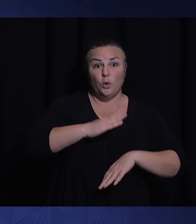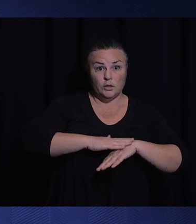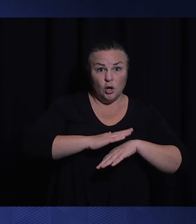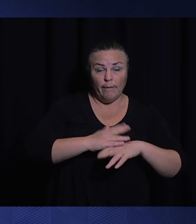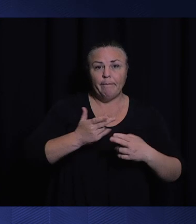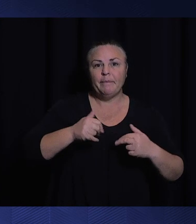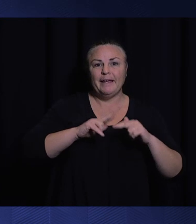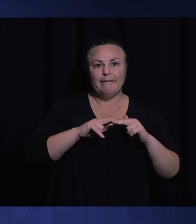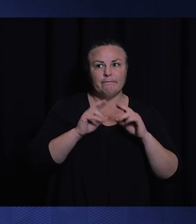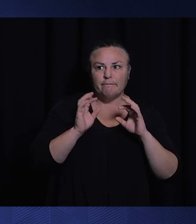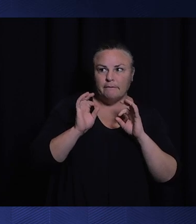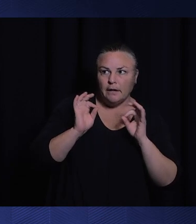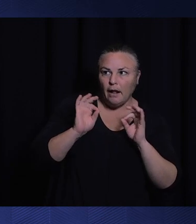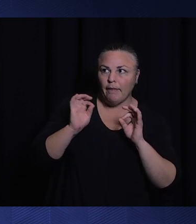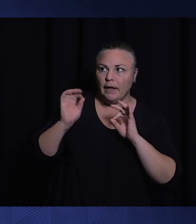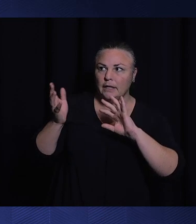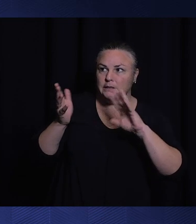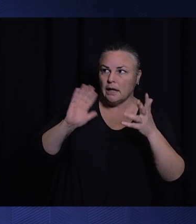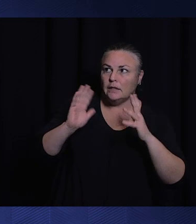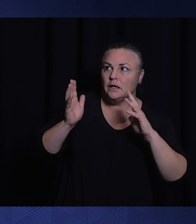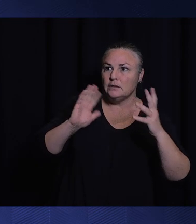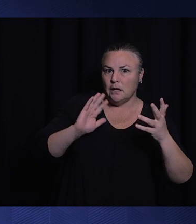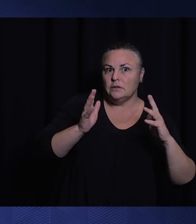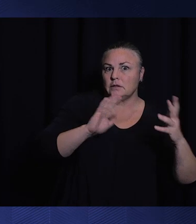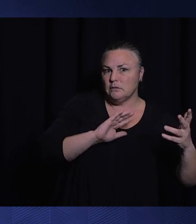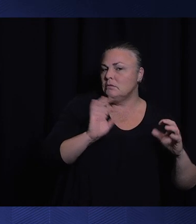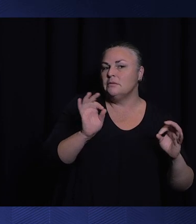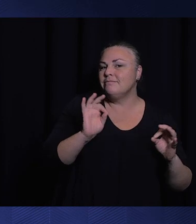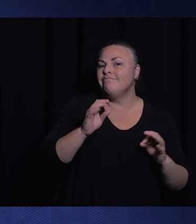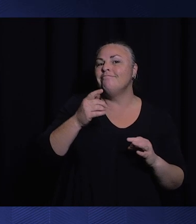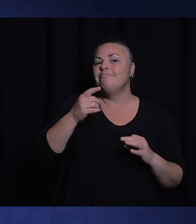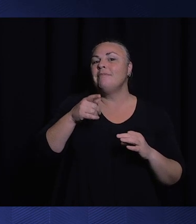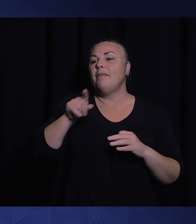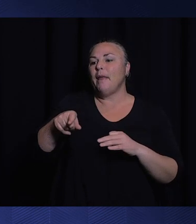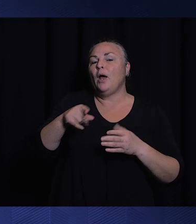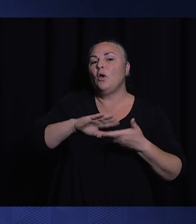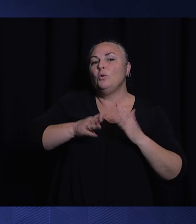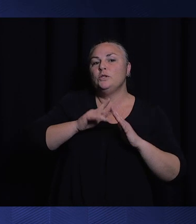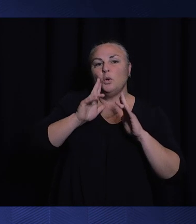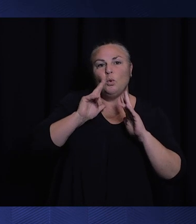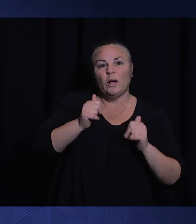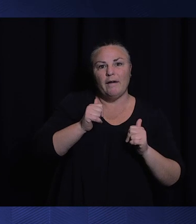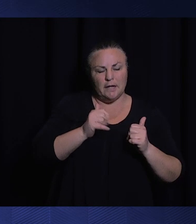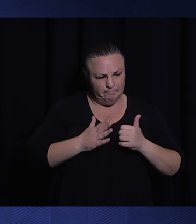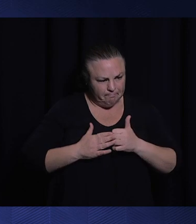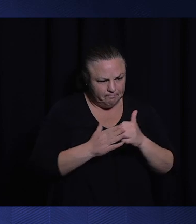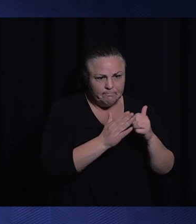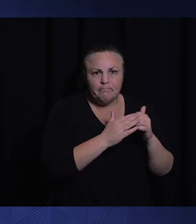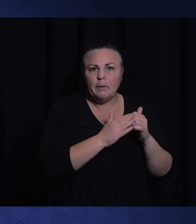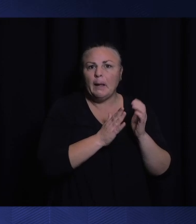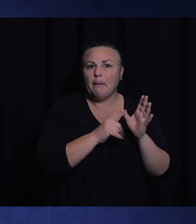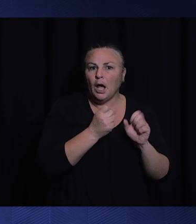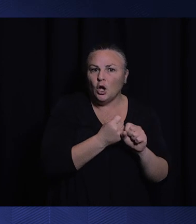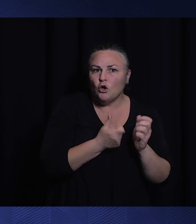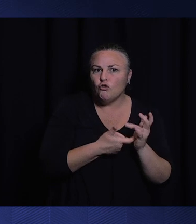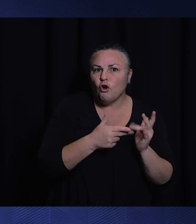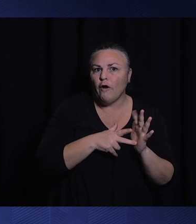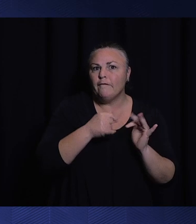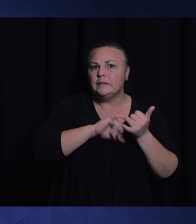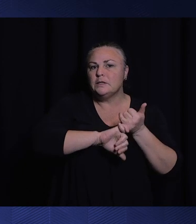Their disaster management plan is also divided into 3 main areas. You have disaster preparedness, disaster response, and